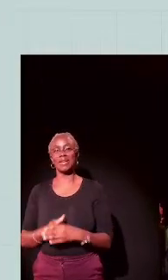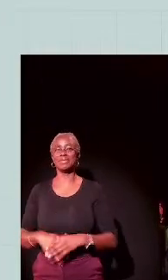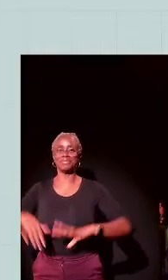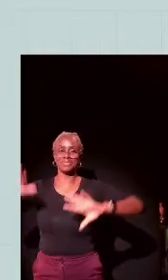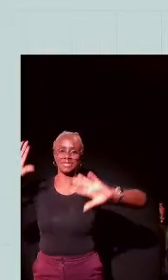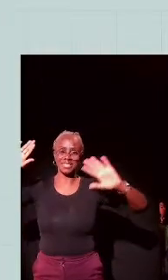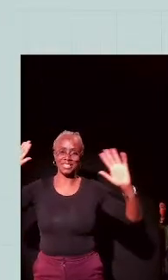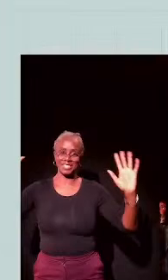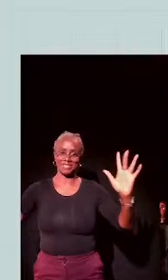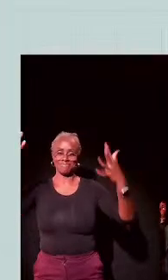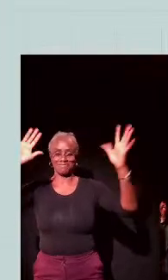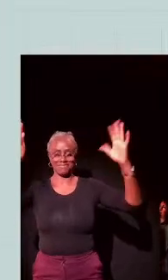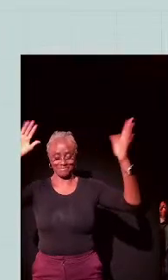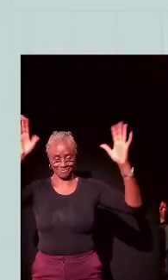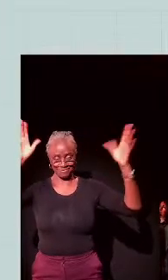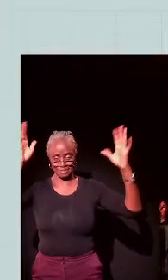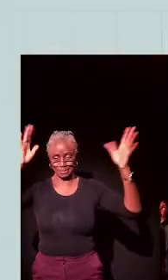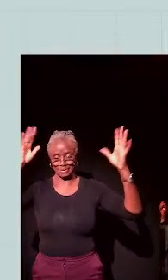applause for Hunaid.